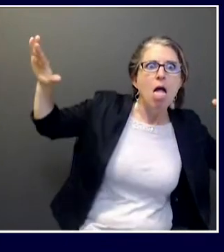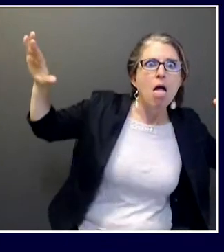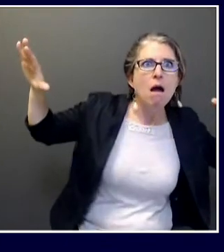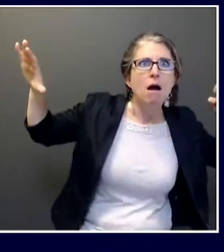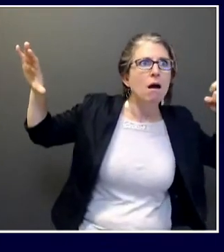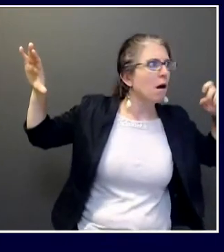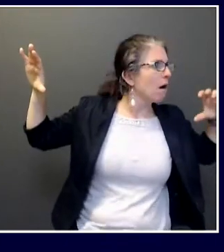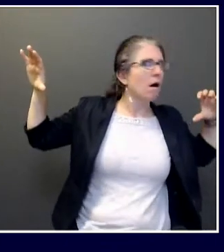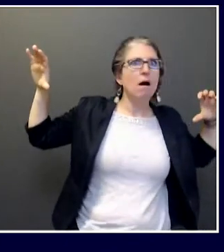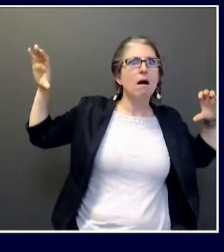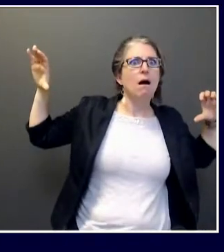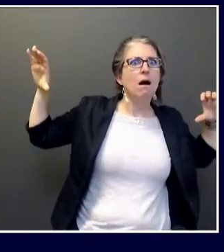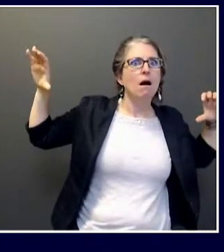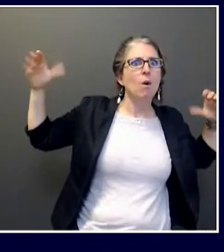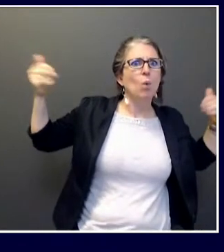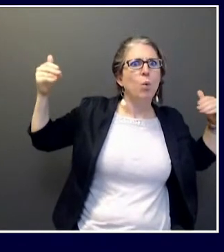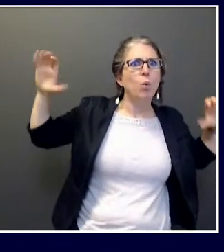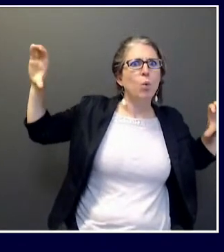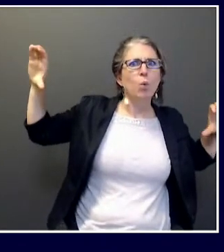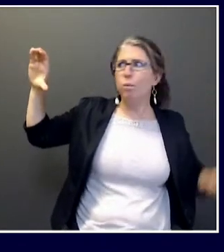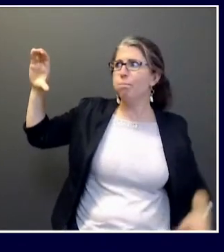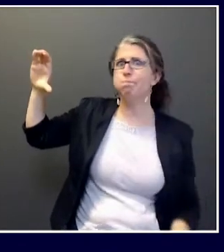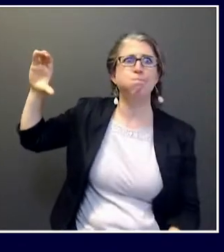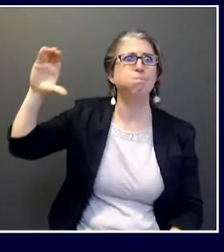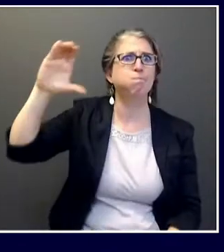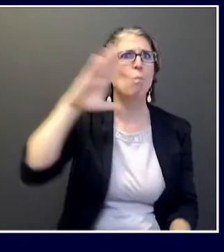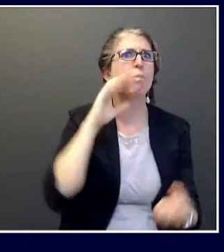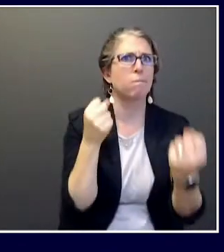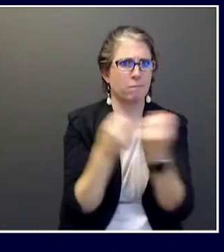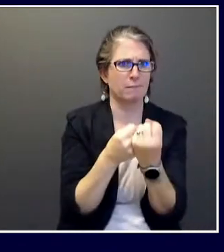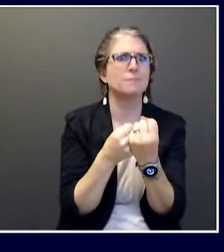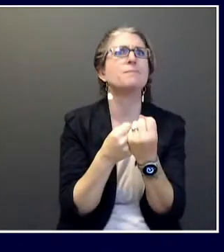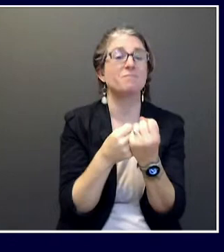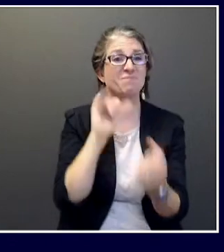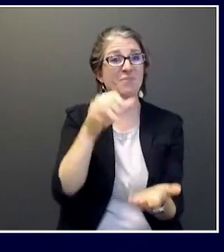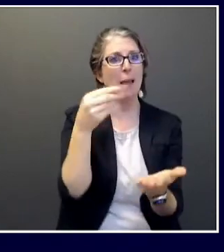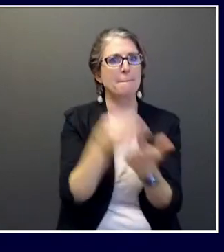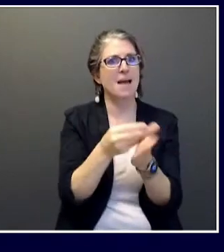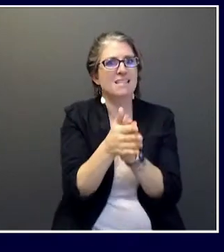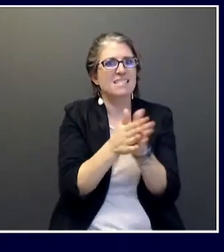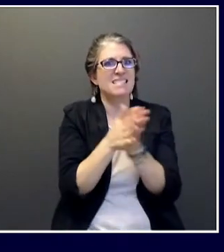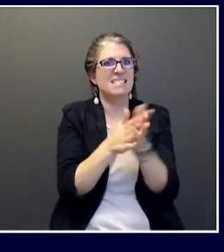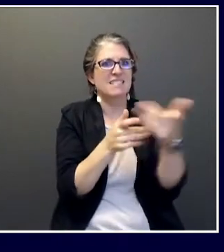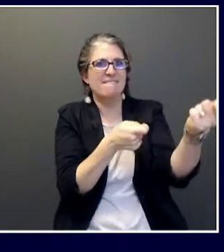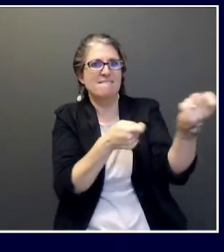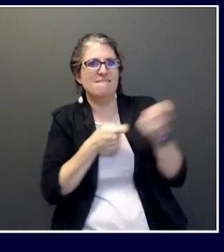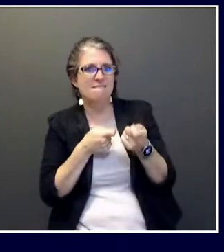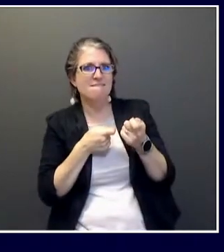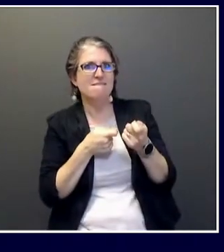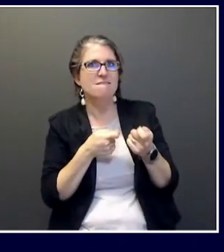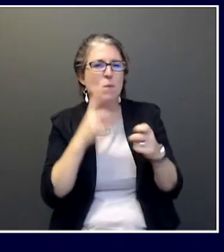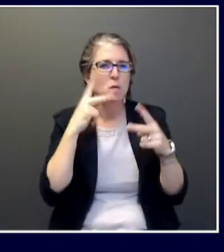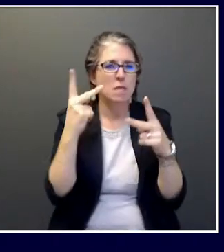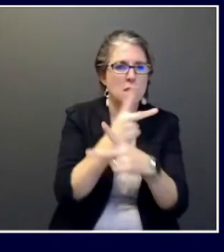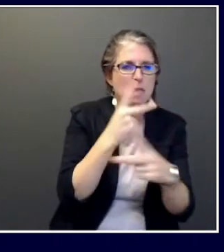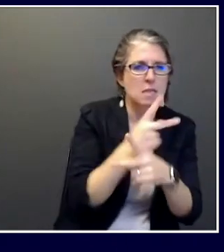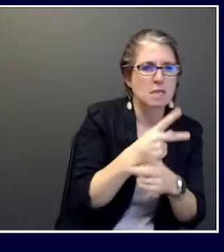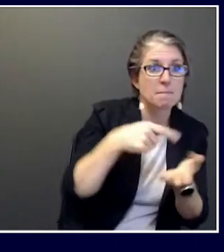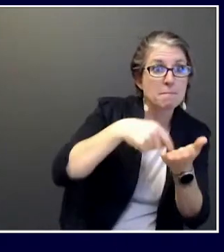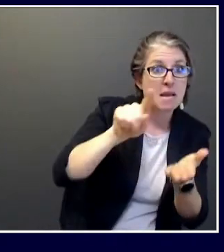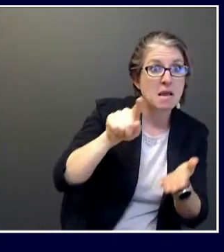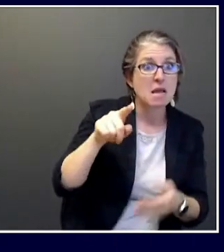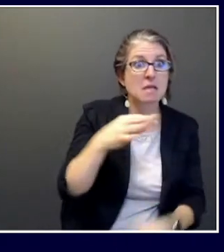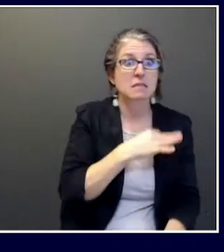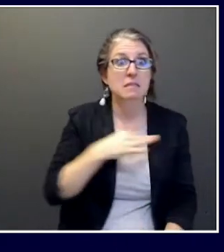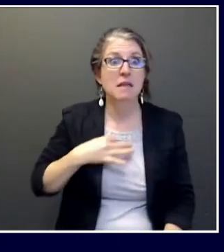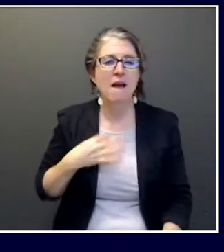big difference, because then again, they can turn around and use that to try to figure out how do they recruit, how do they retain, how do they make sure that those